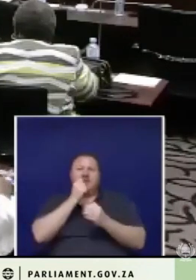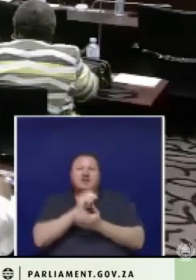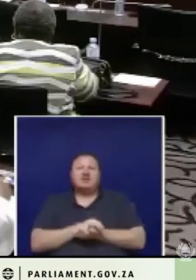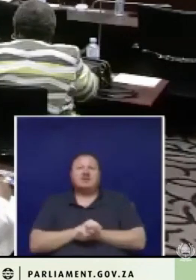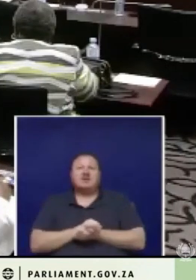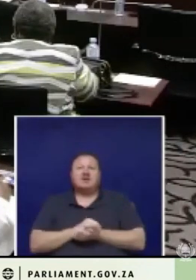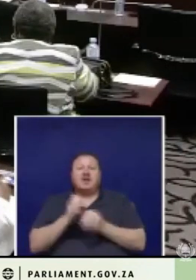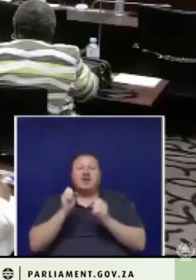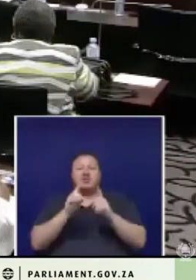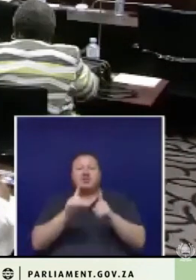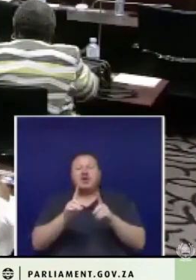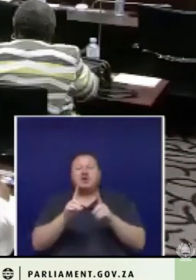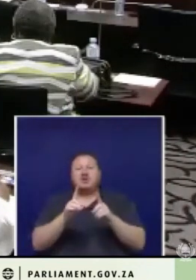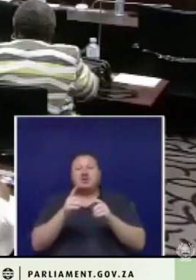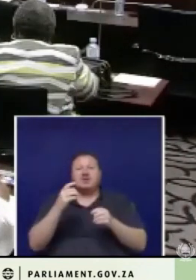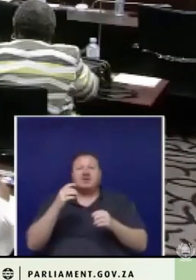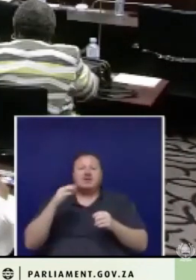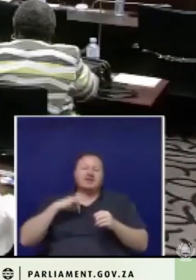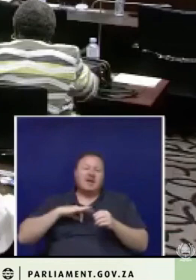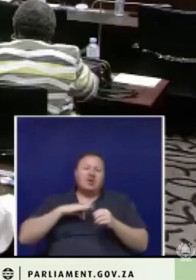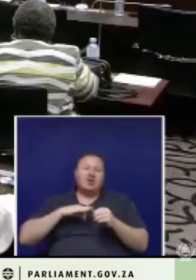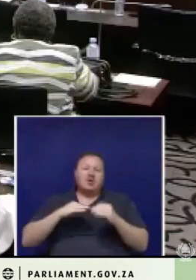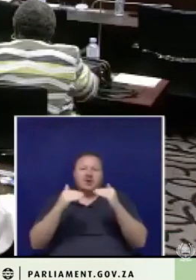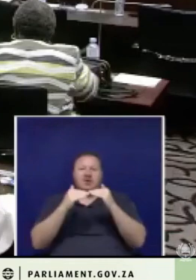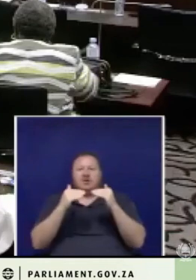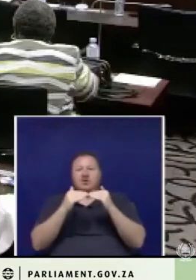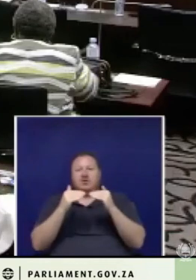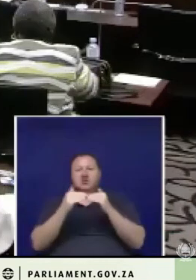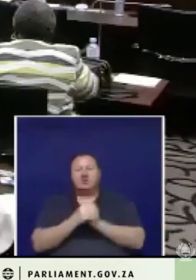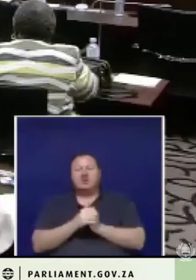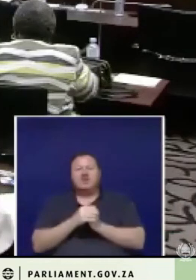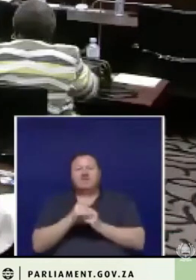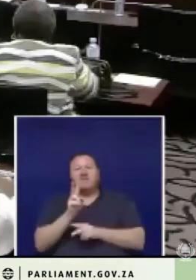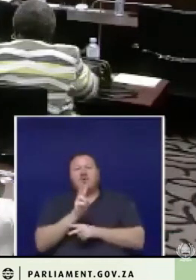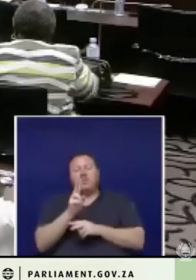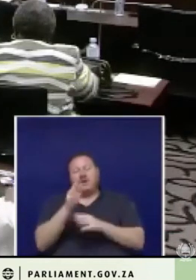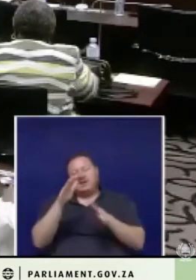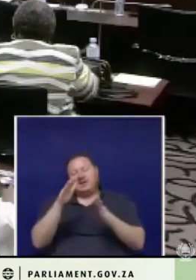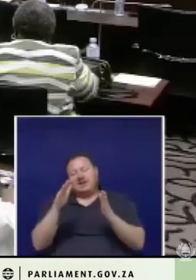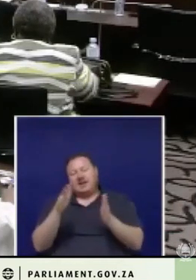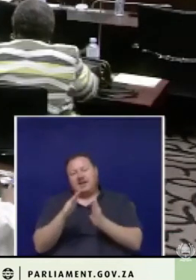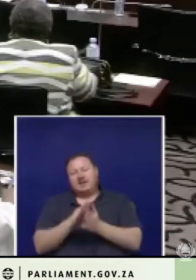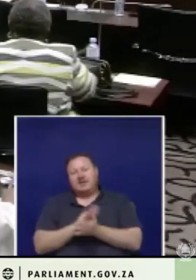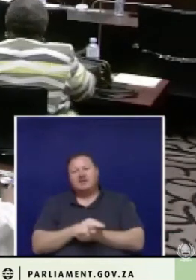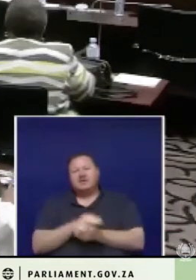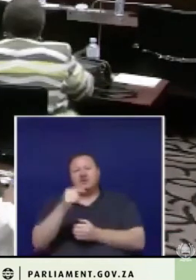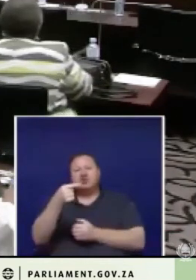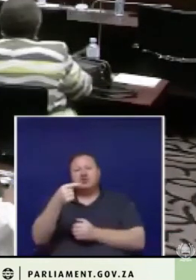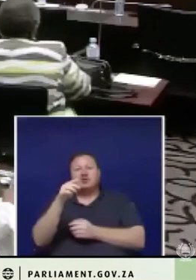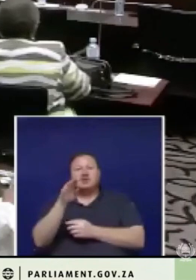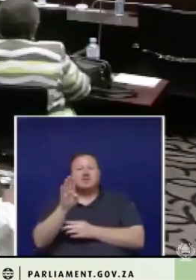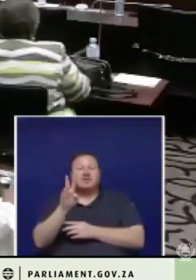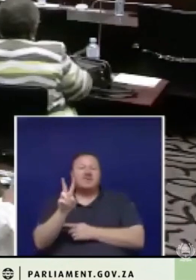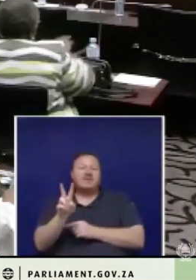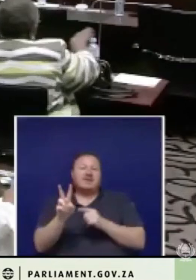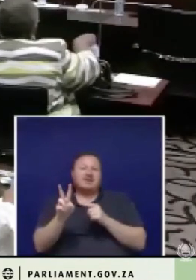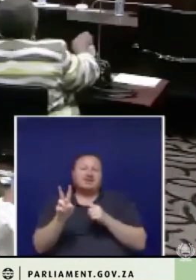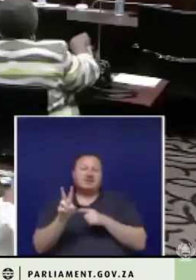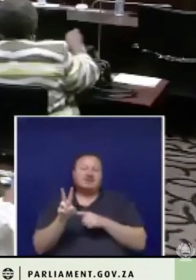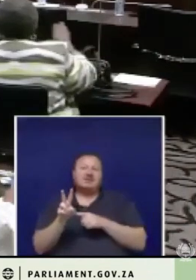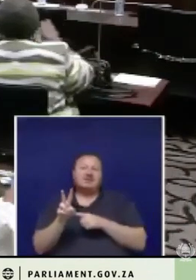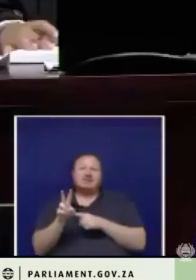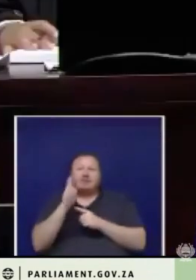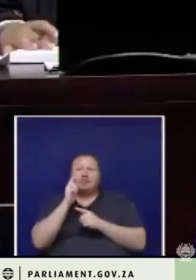equity are essential to reduce vulnerability. GBV is overwhelmingly committed